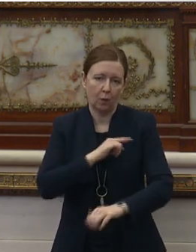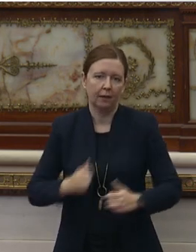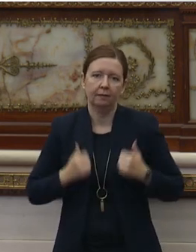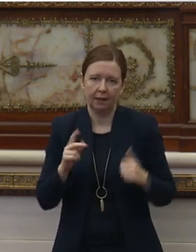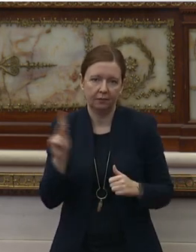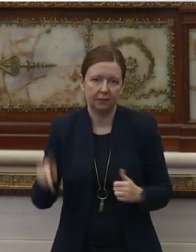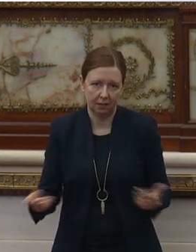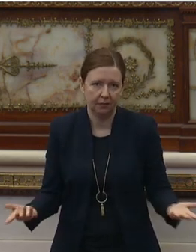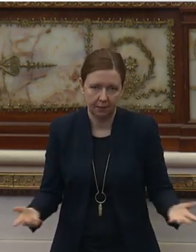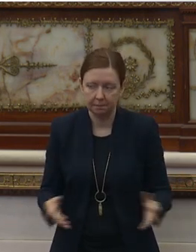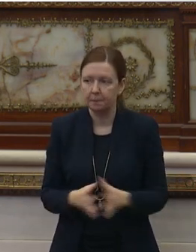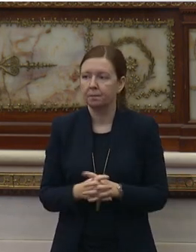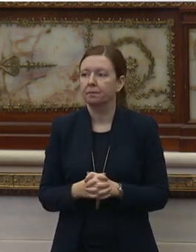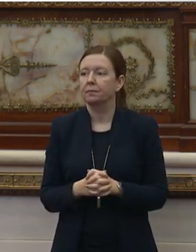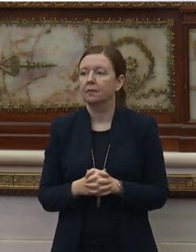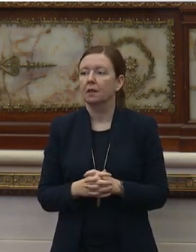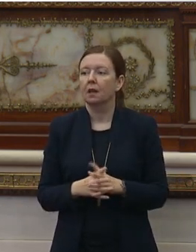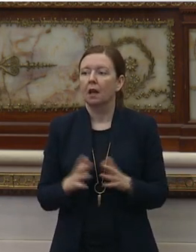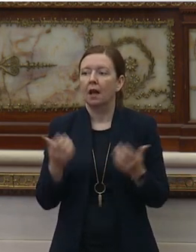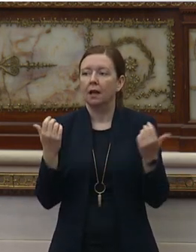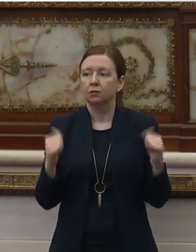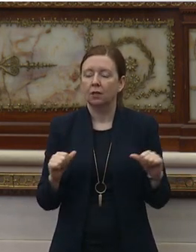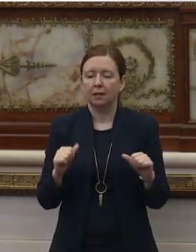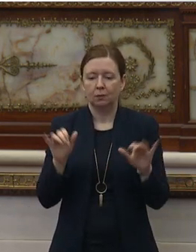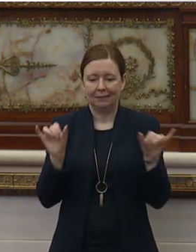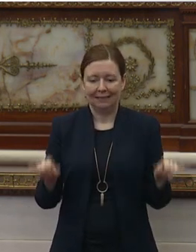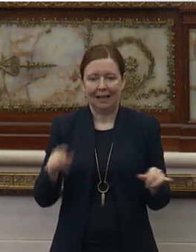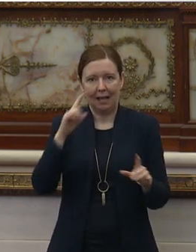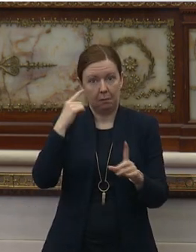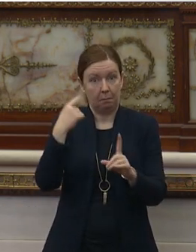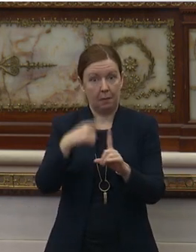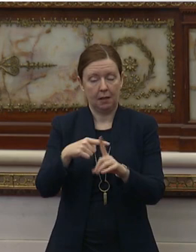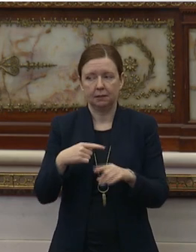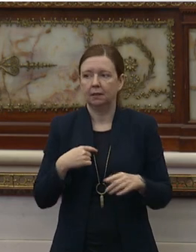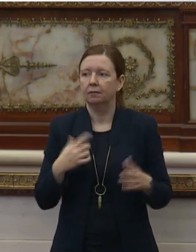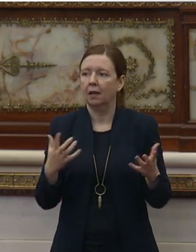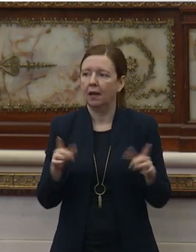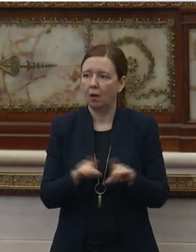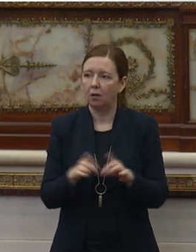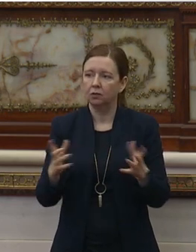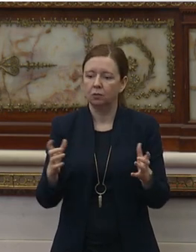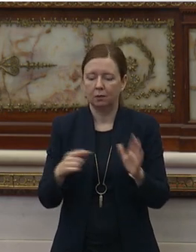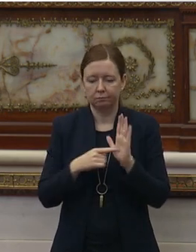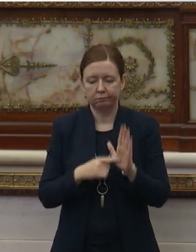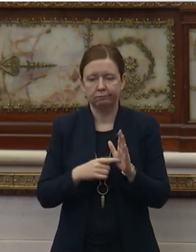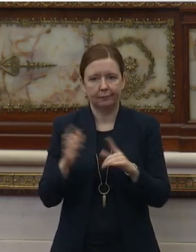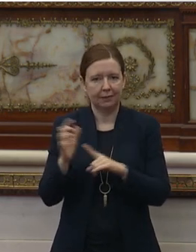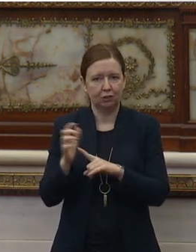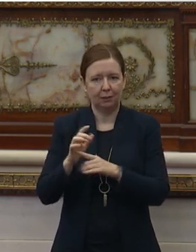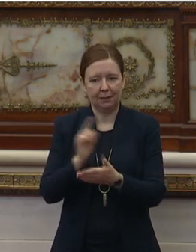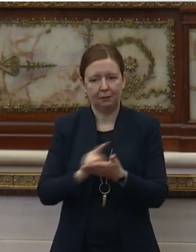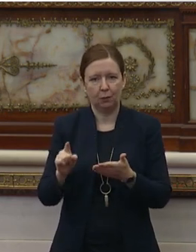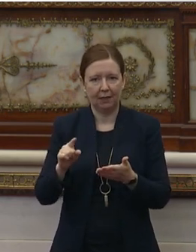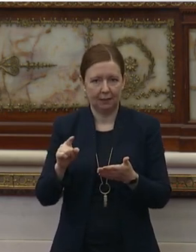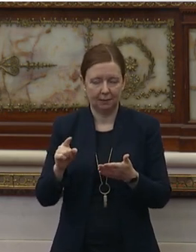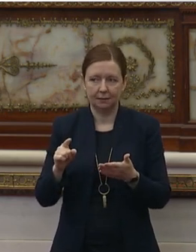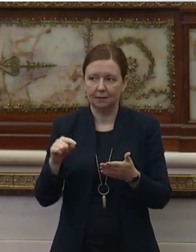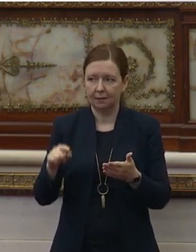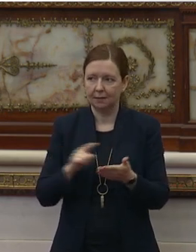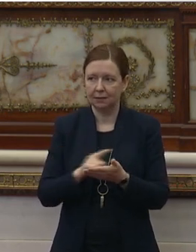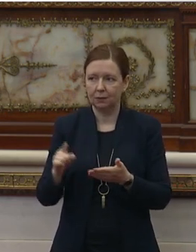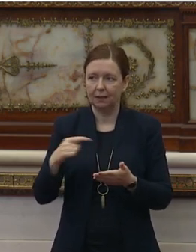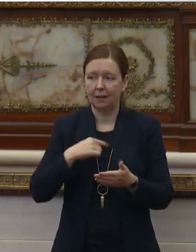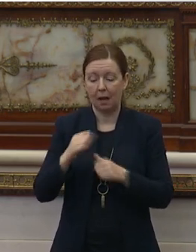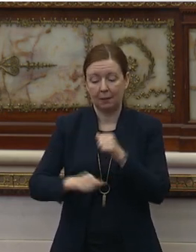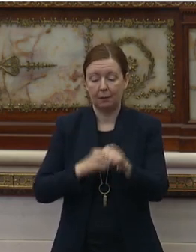of Philadelphians. In the spirit of trying to remain positive, I want to also just highlight the champion of the week this week. I'm an alumni of